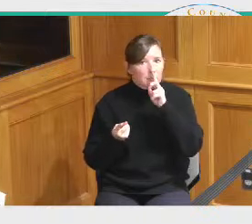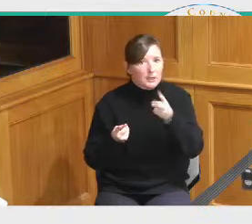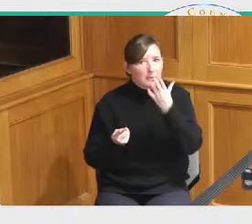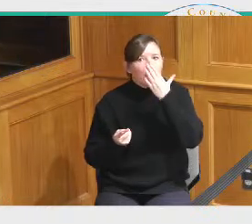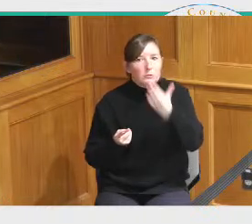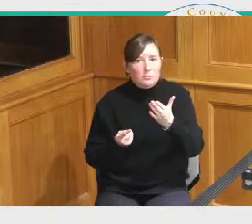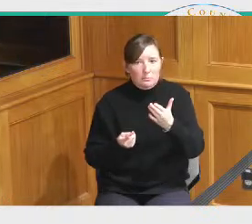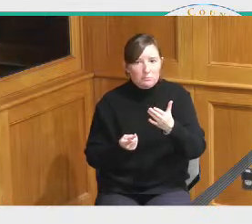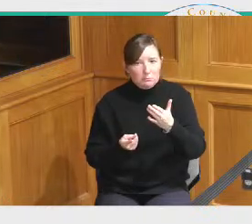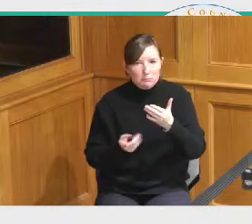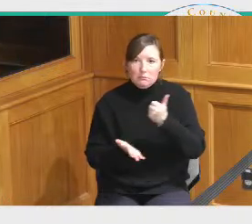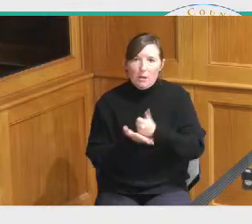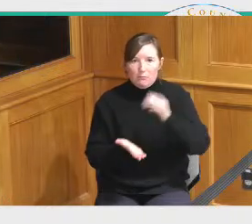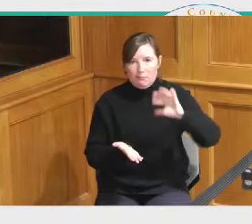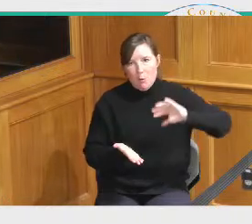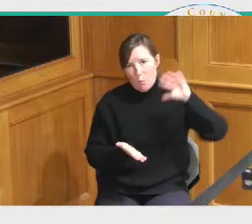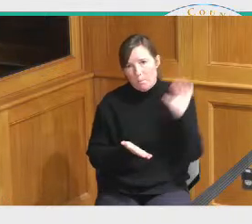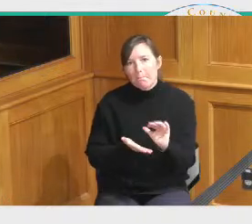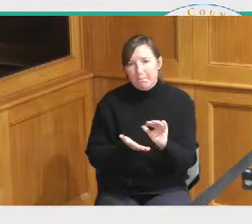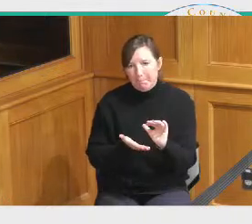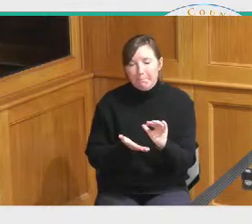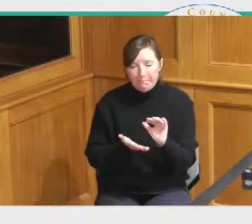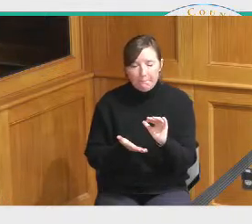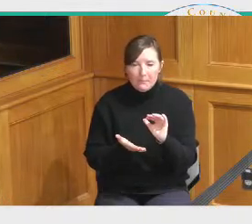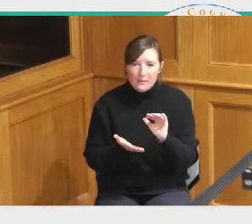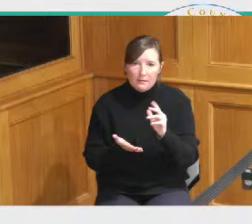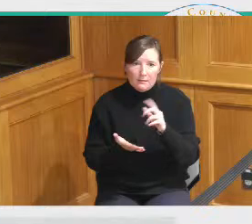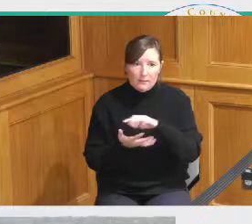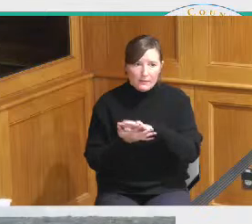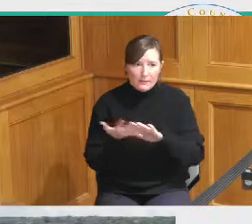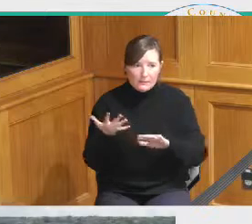when combined with these other tools, but those conversations continue.